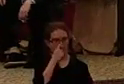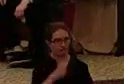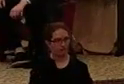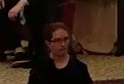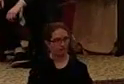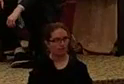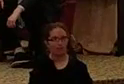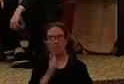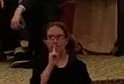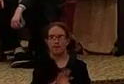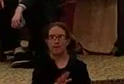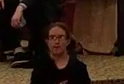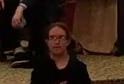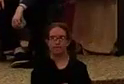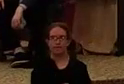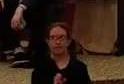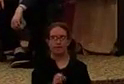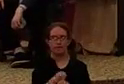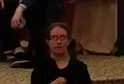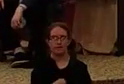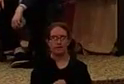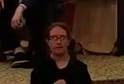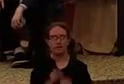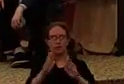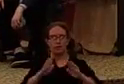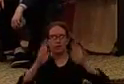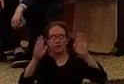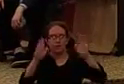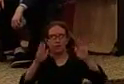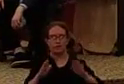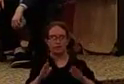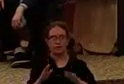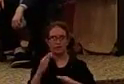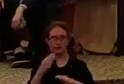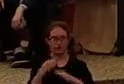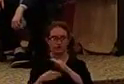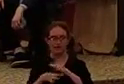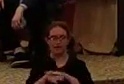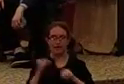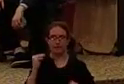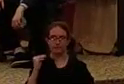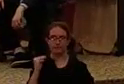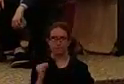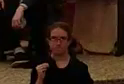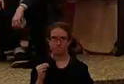And then he promised him, I'm going to make a great nation out of you.